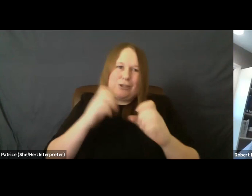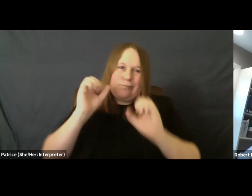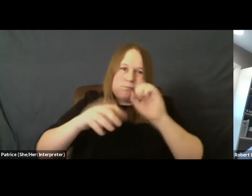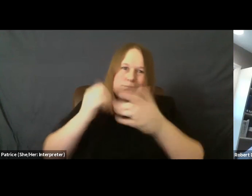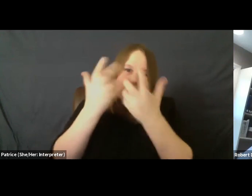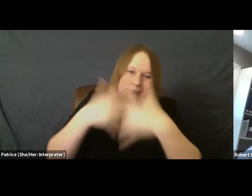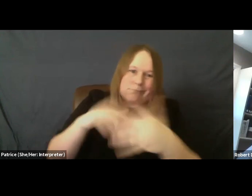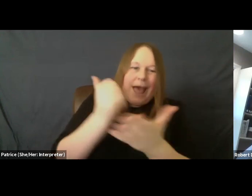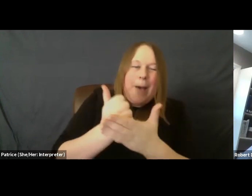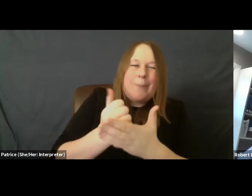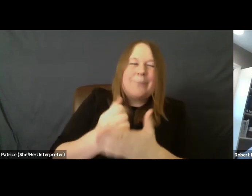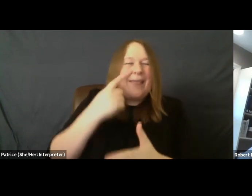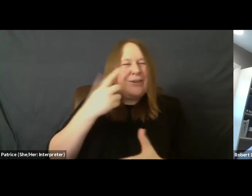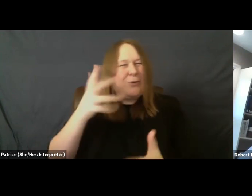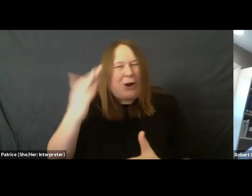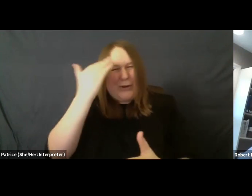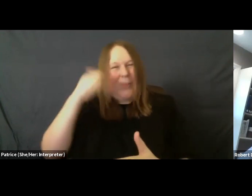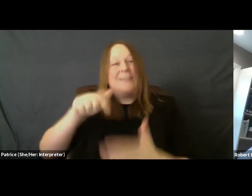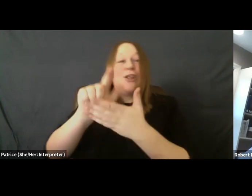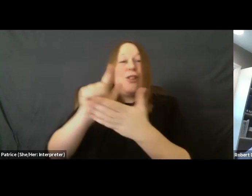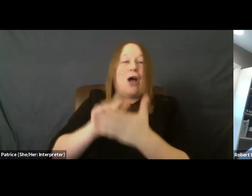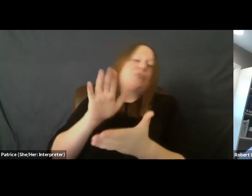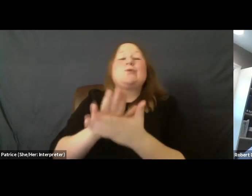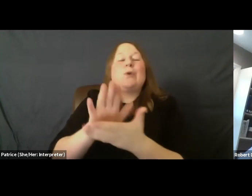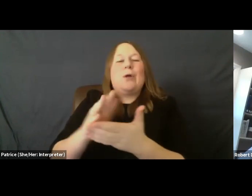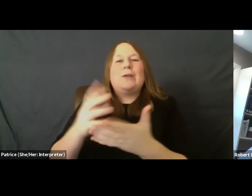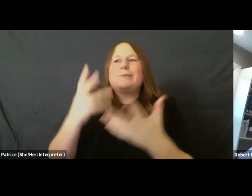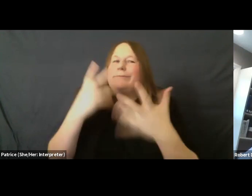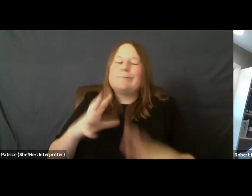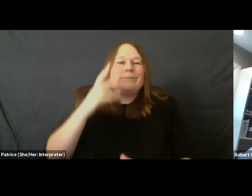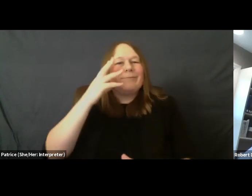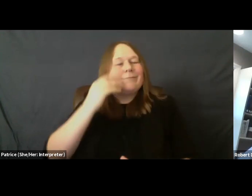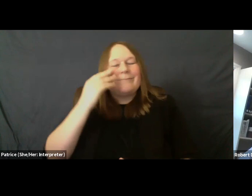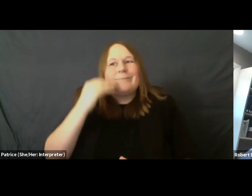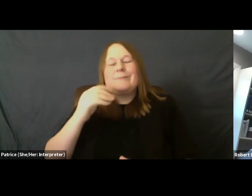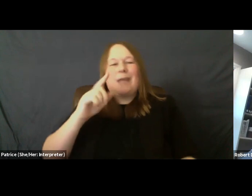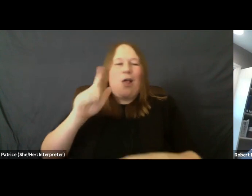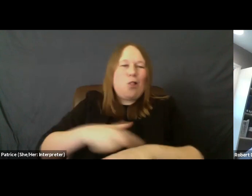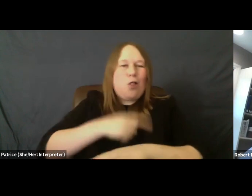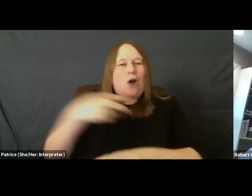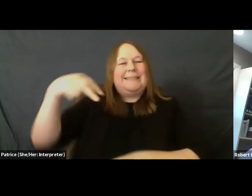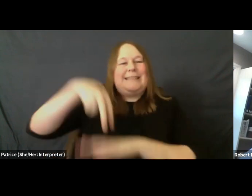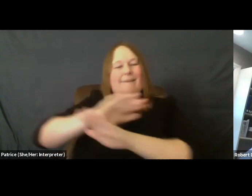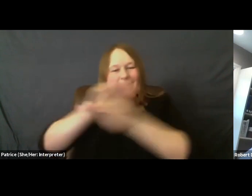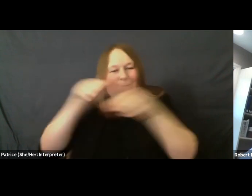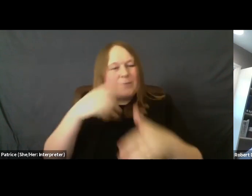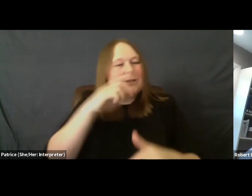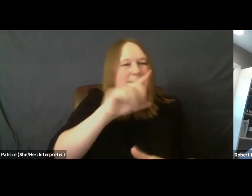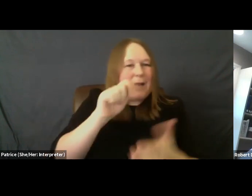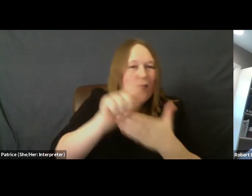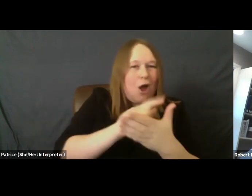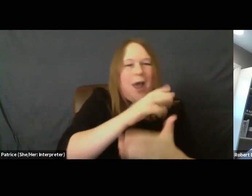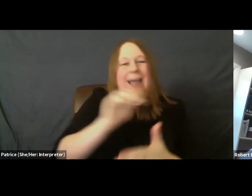I think you know, the law school has had a longstanding focus on disability law, disability rights